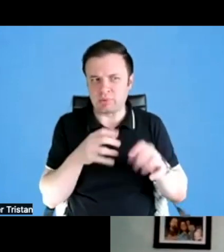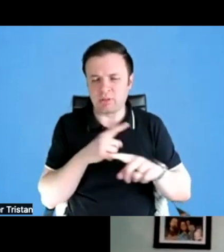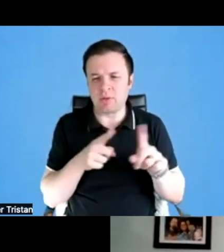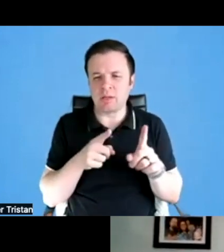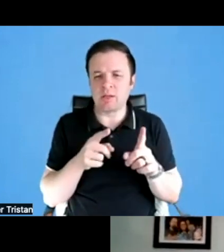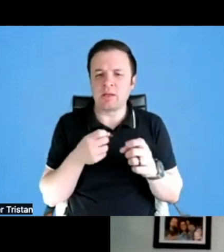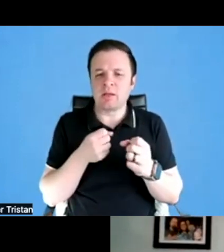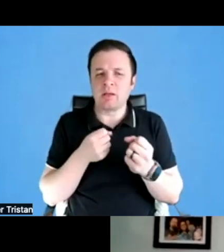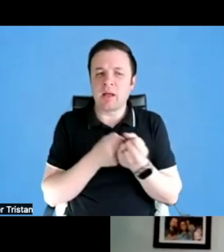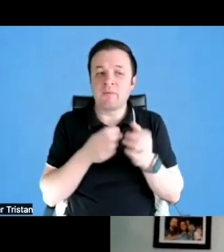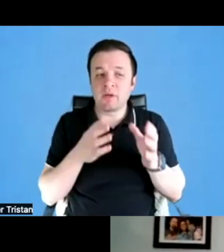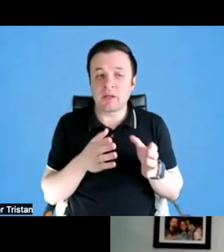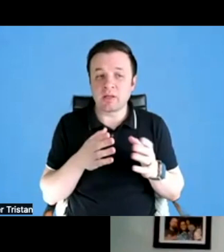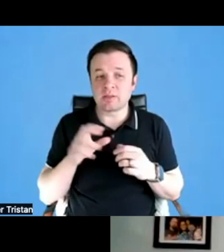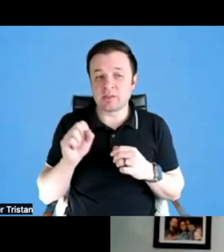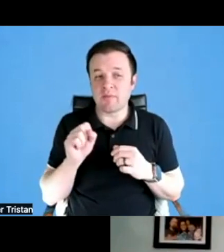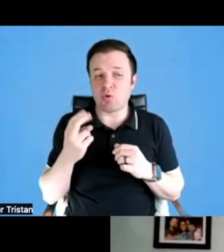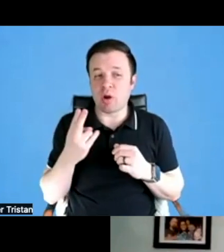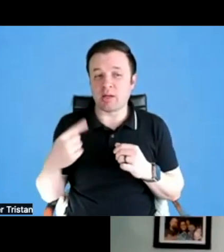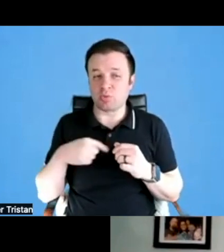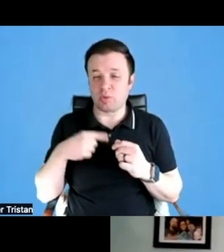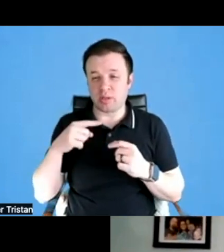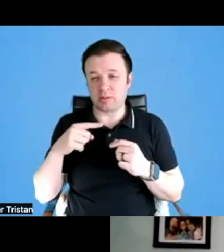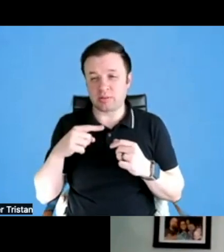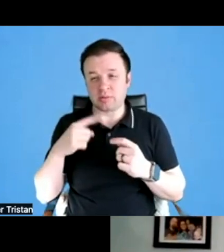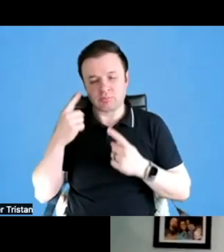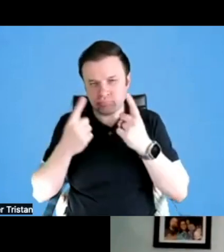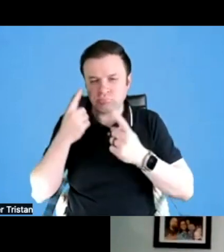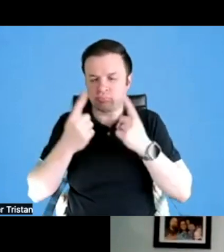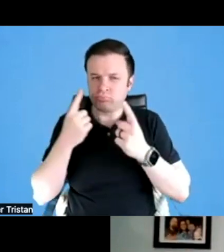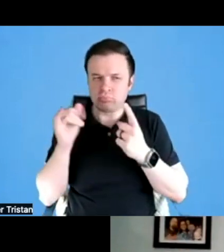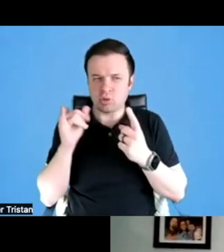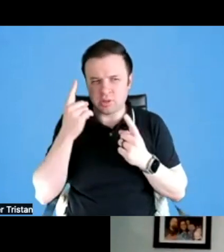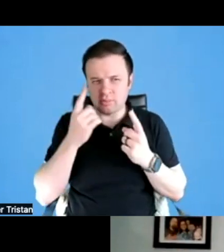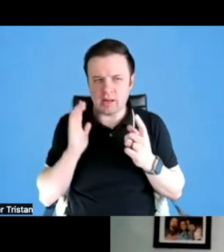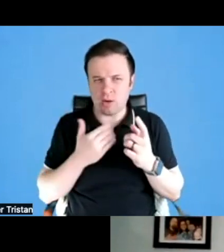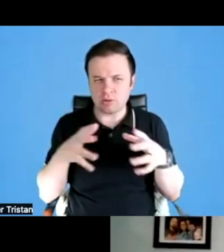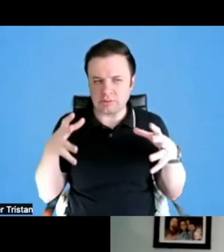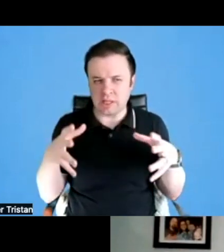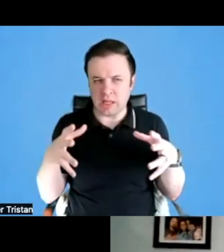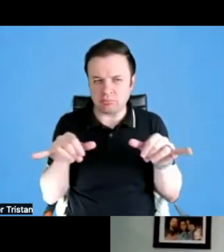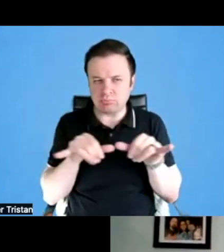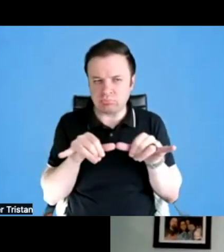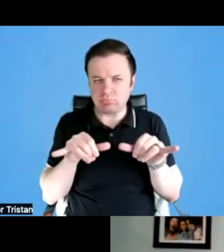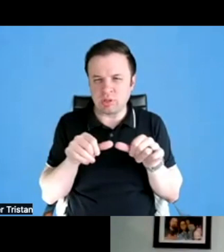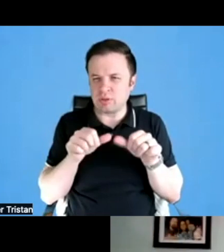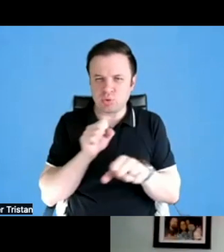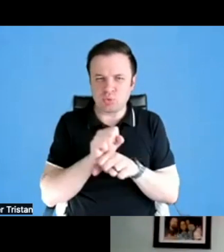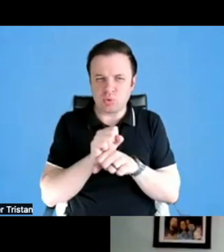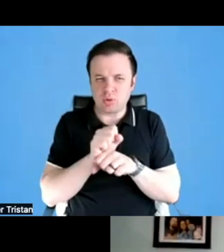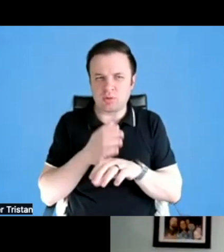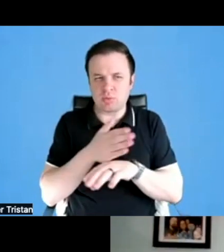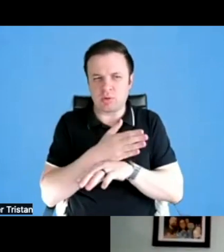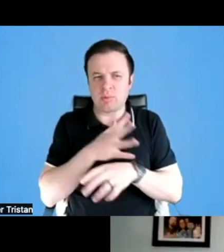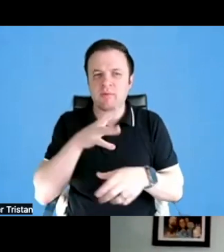things that Safe Horizon spends time thinking about, but also given our size makes it something that we continually work at, is being a part of the